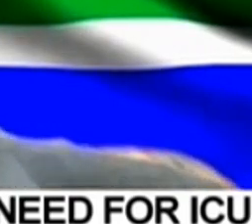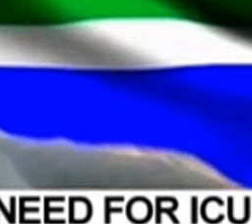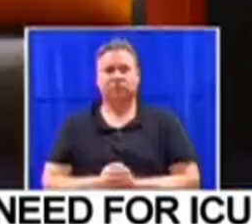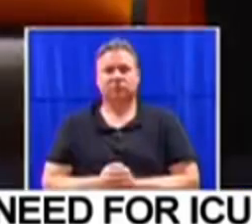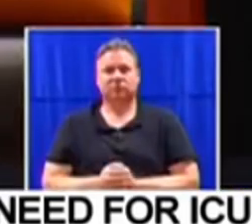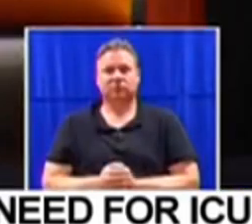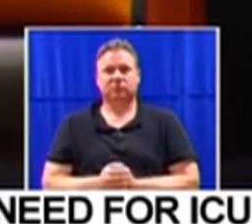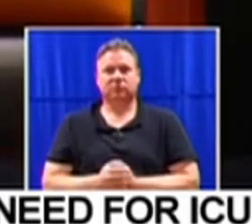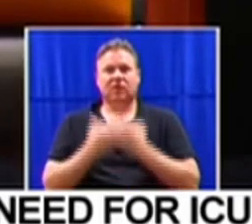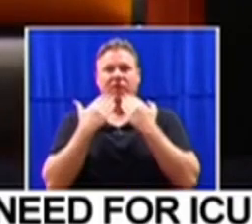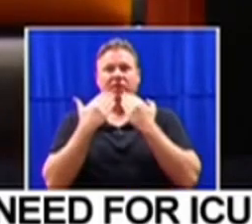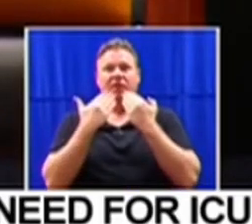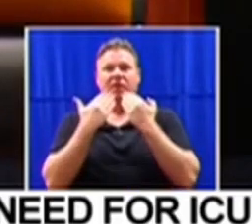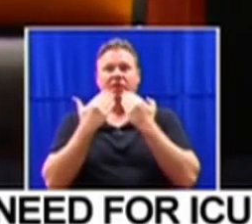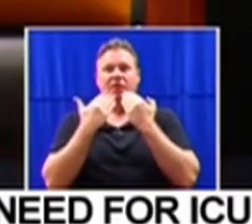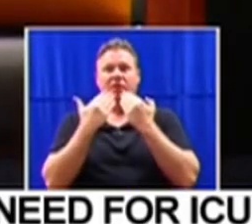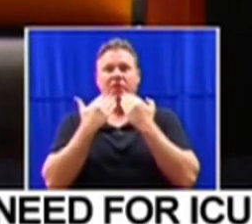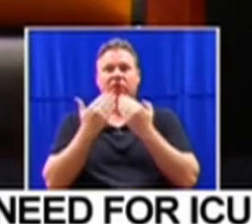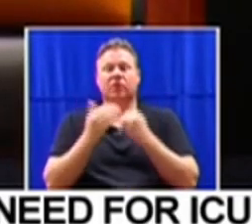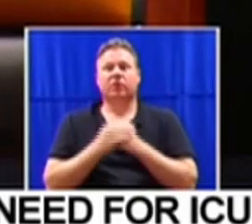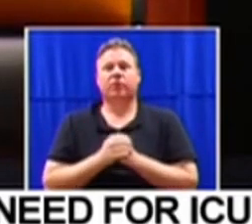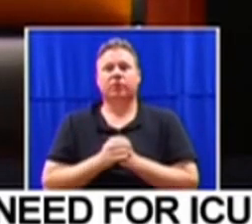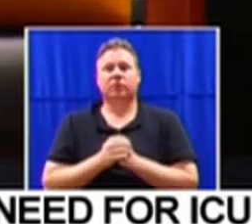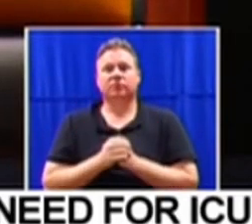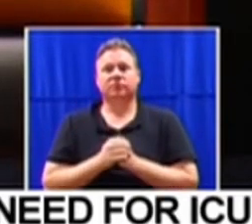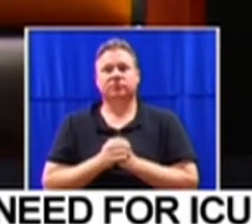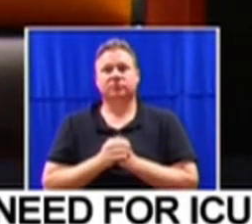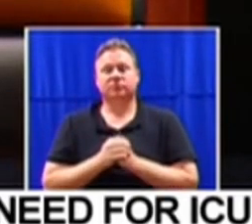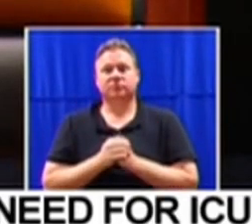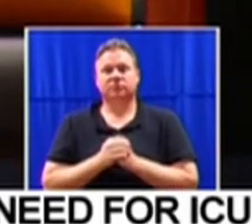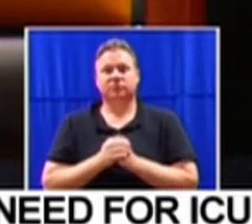Thank you very much, Minister of Health.